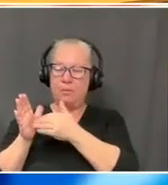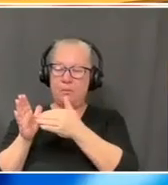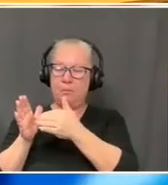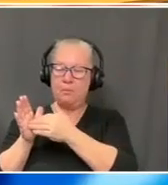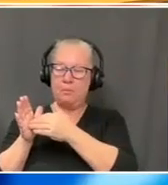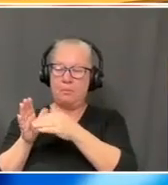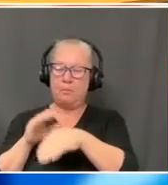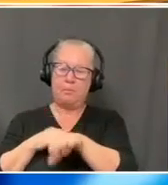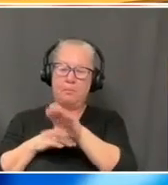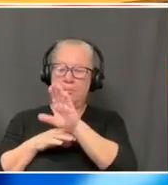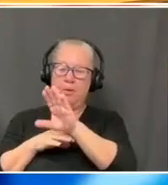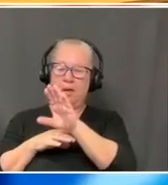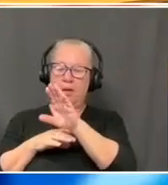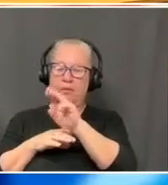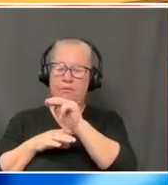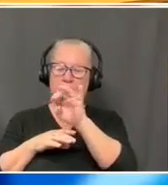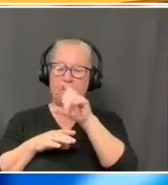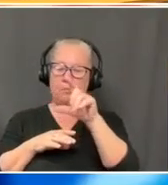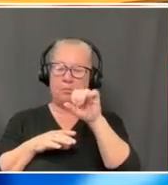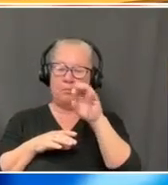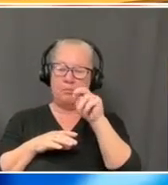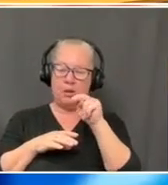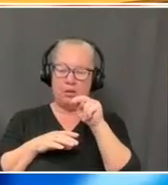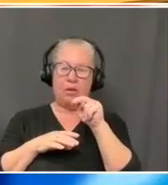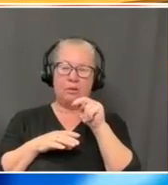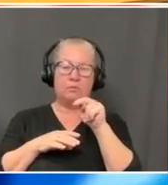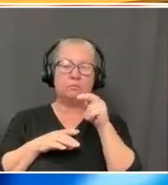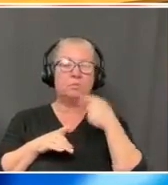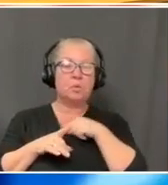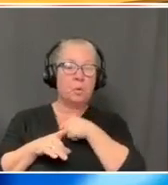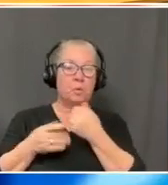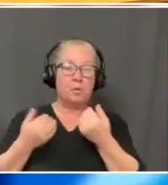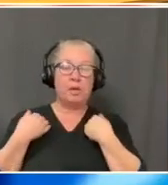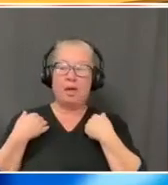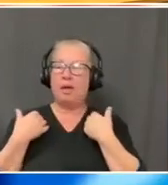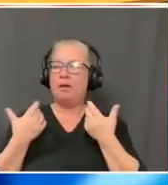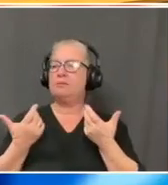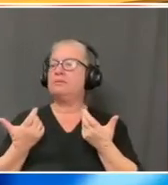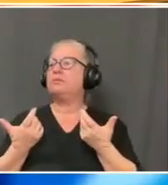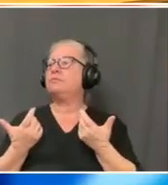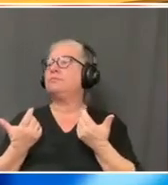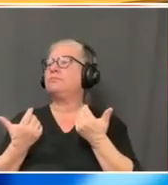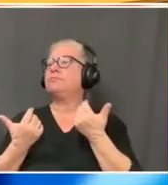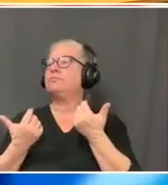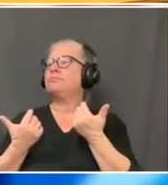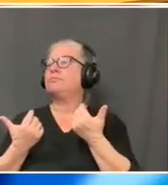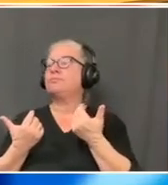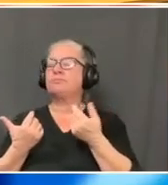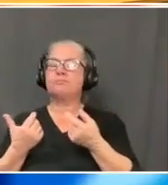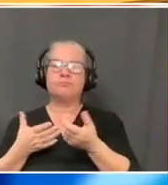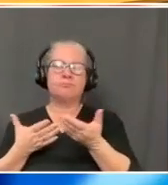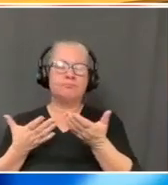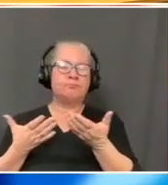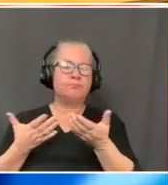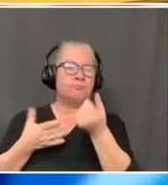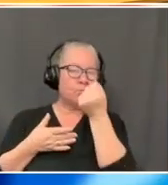have we also done an analysis for efficacy on these contracts or any student impact?